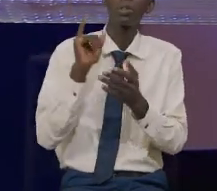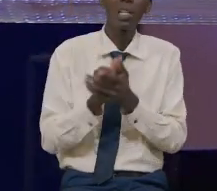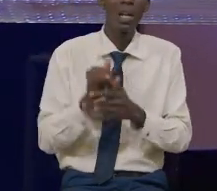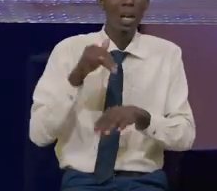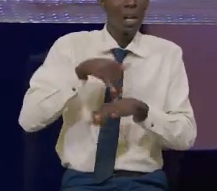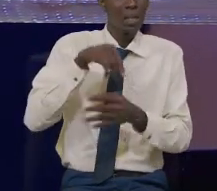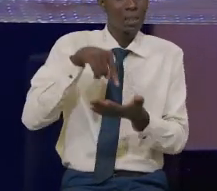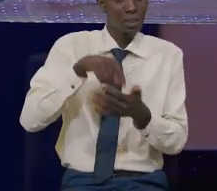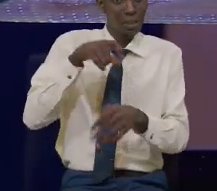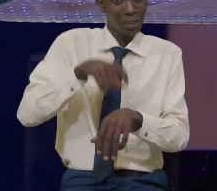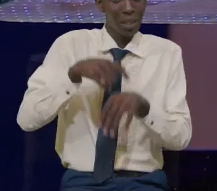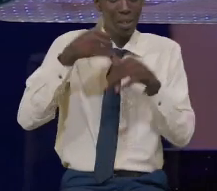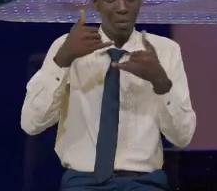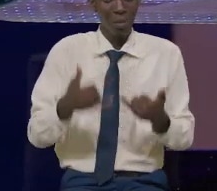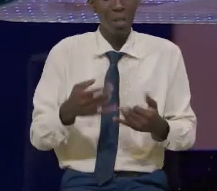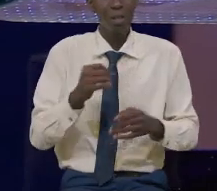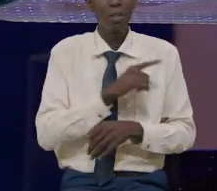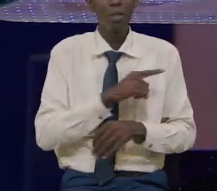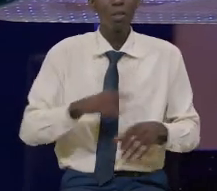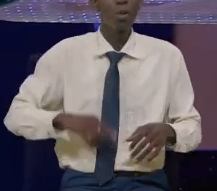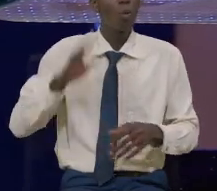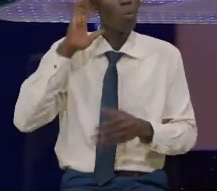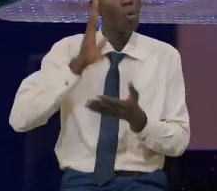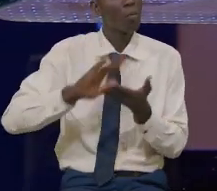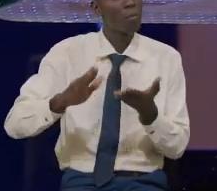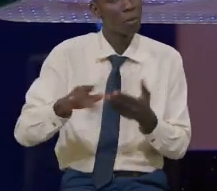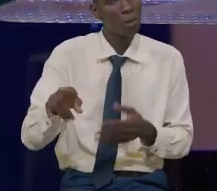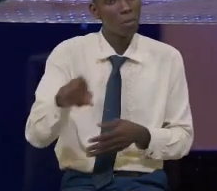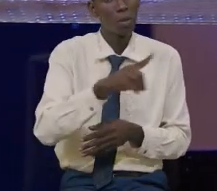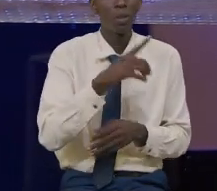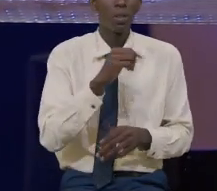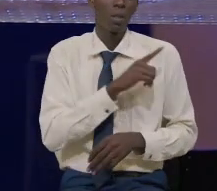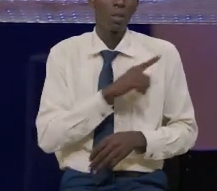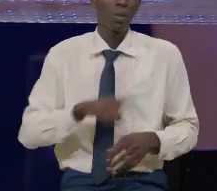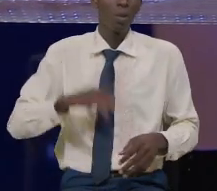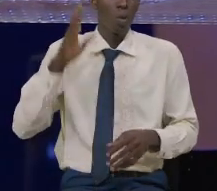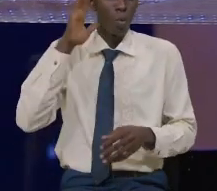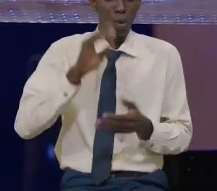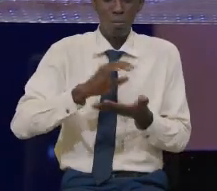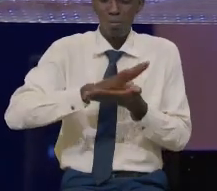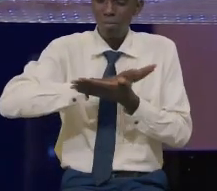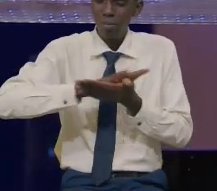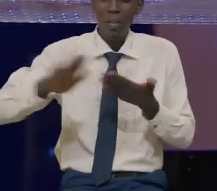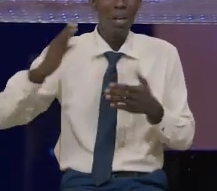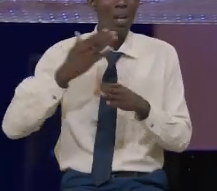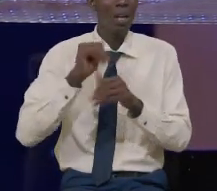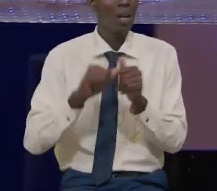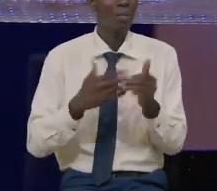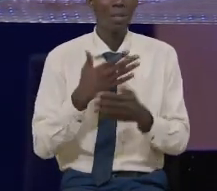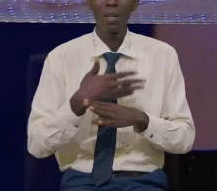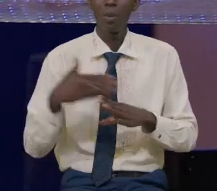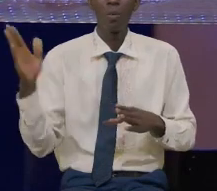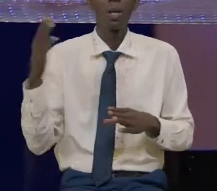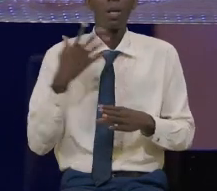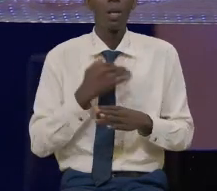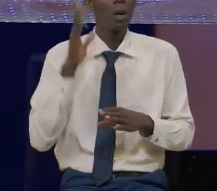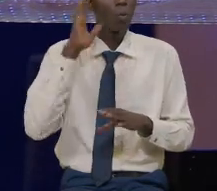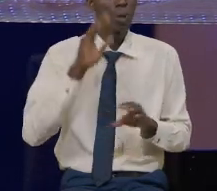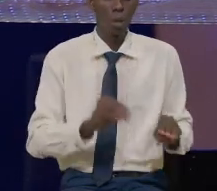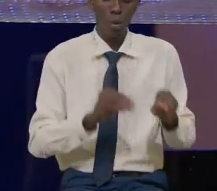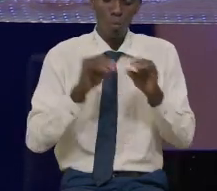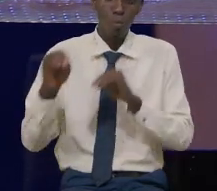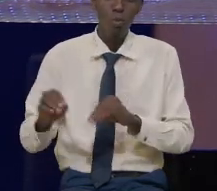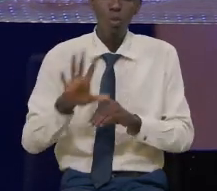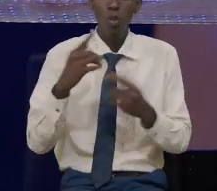this time now, the Lord will forgive you and the Lord will erase everything, and he'll put those sins in